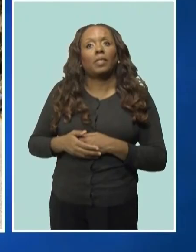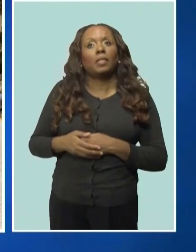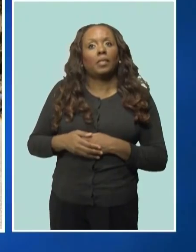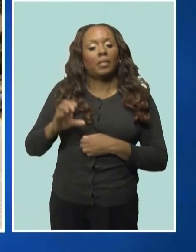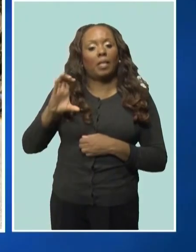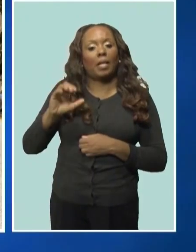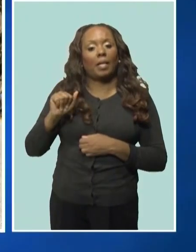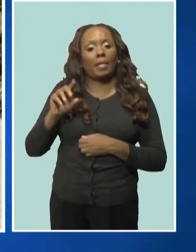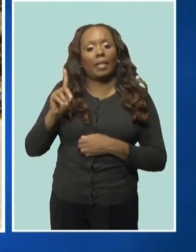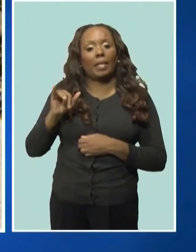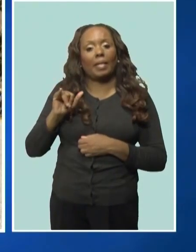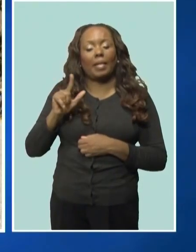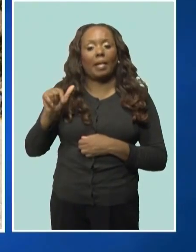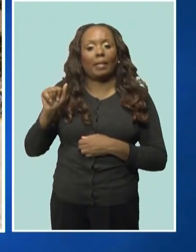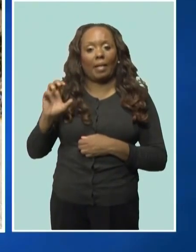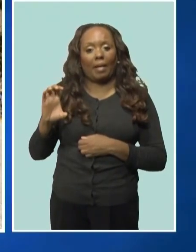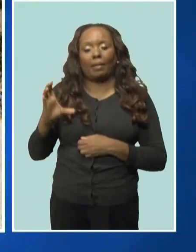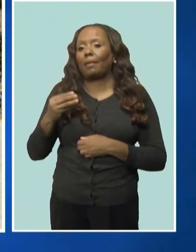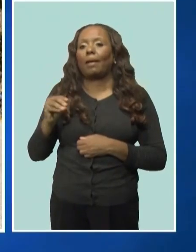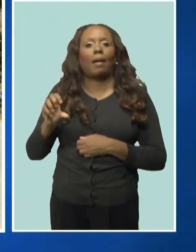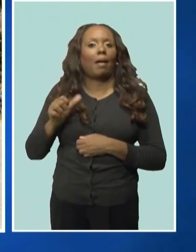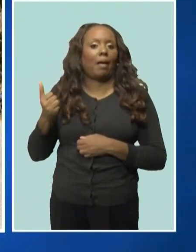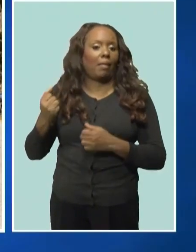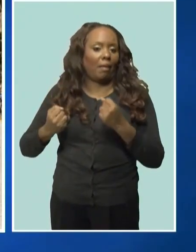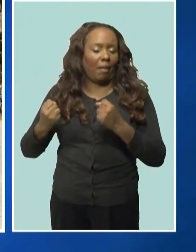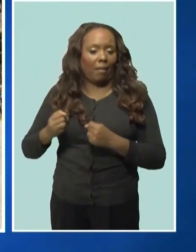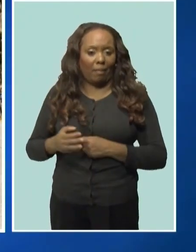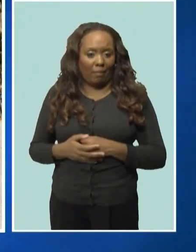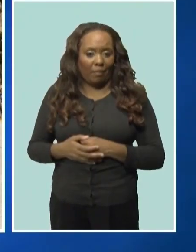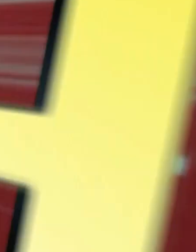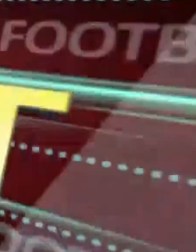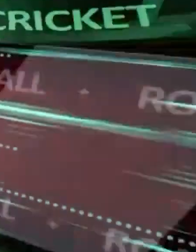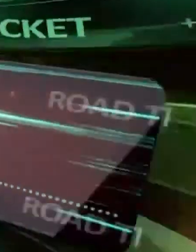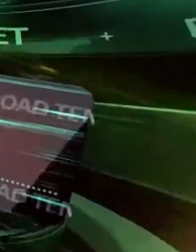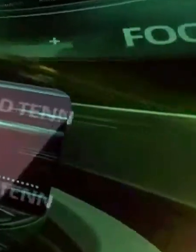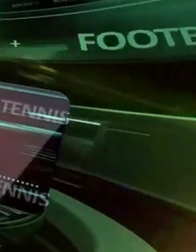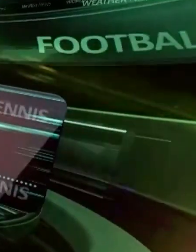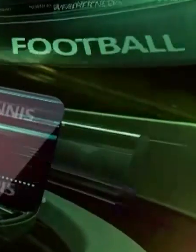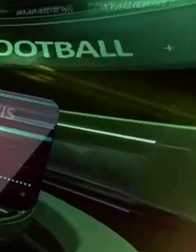XT4. Trevor Thorpe for the Business Report.